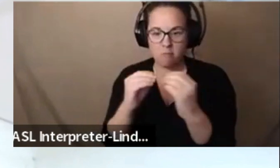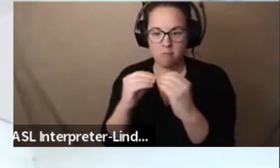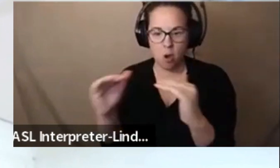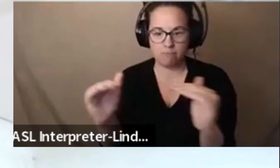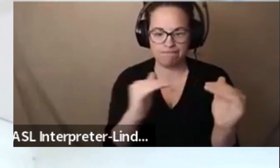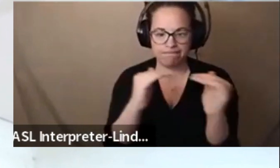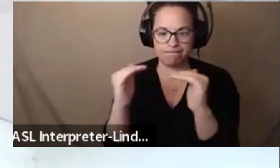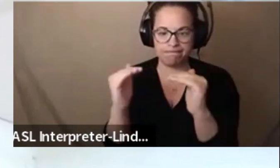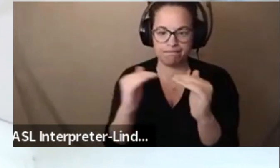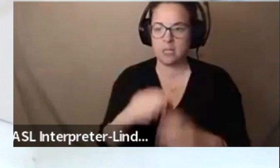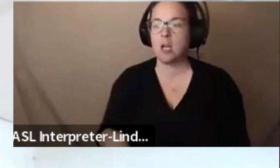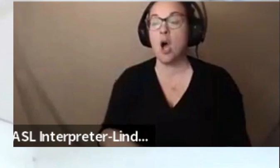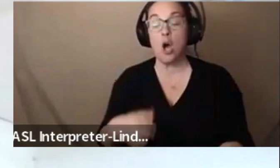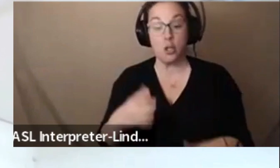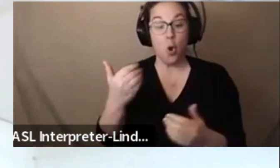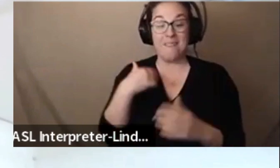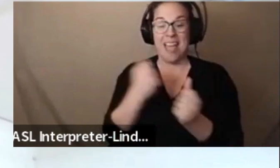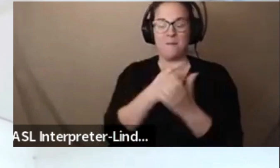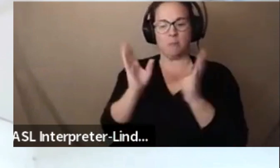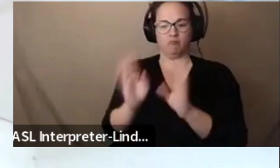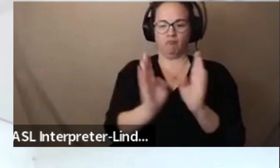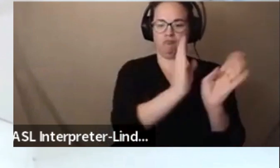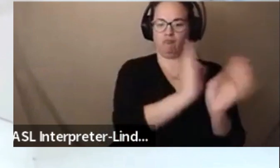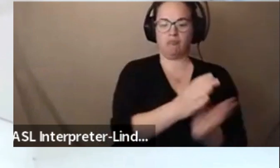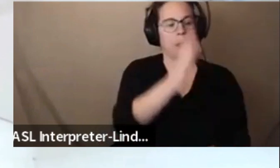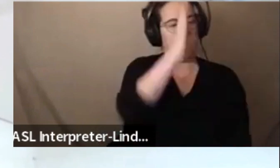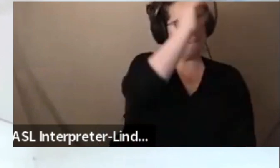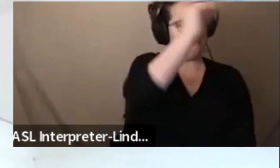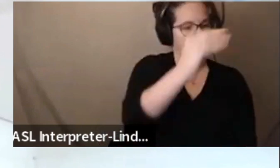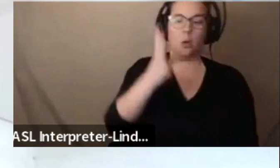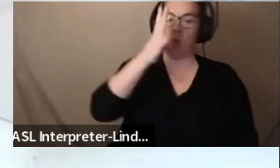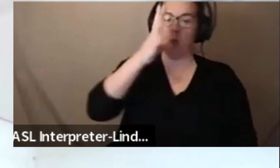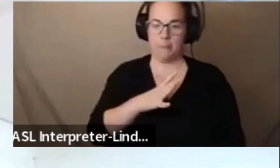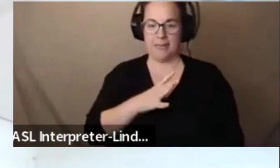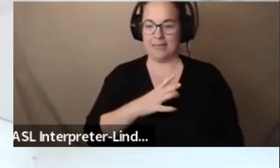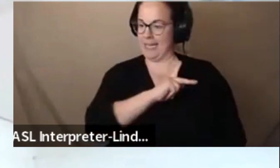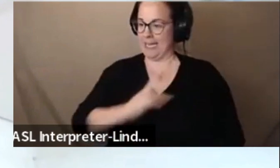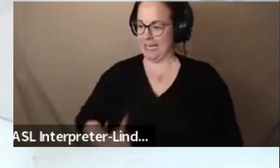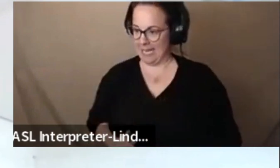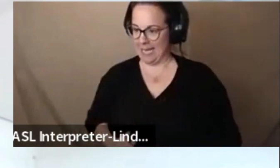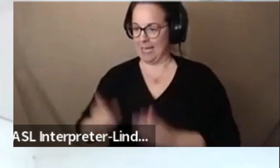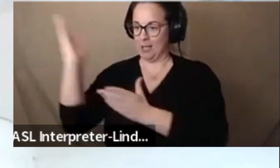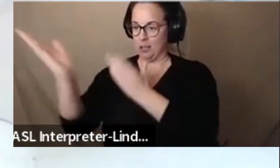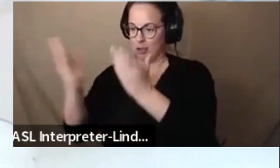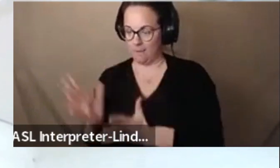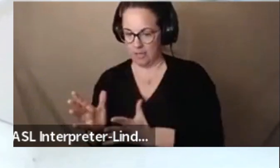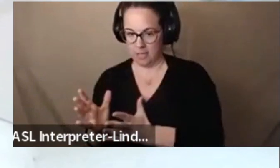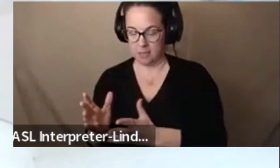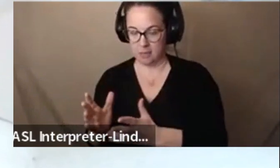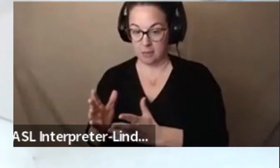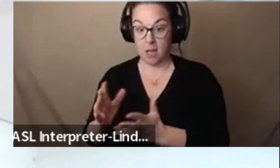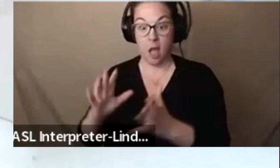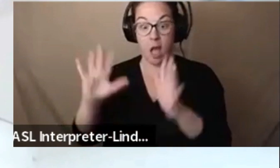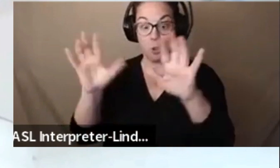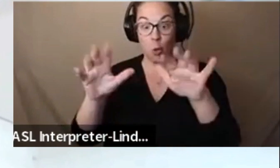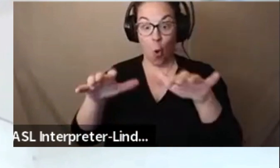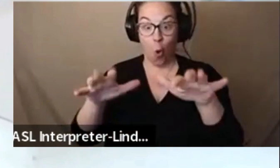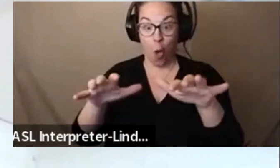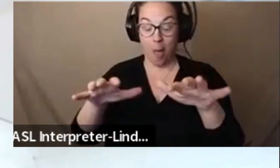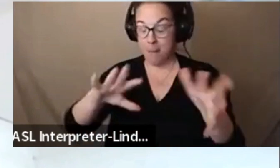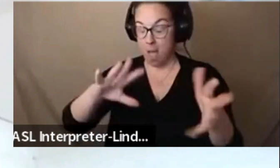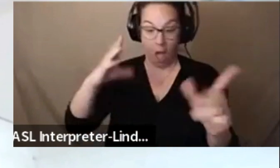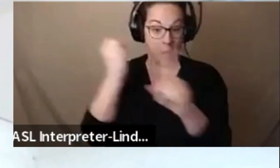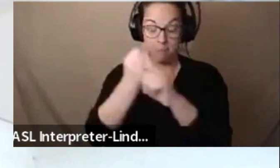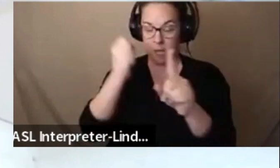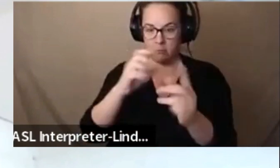defenses. You know, you've got your organized defenses. This is a man, this is a woman, this is a king, this is a serf, this is a, right?